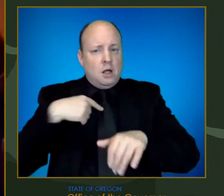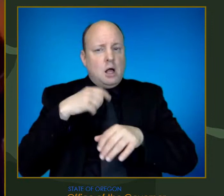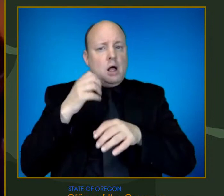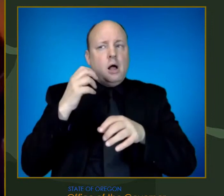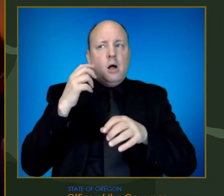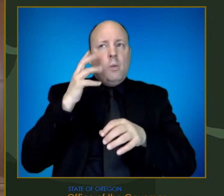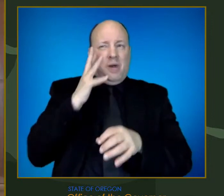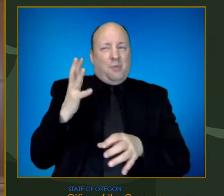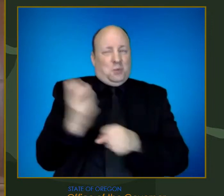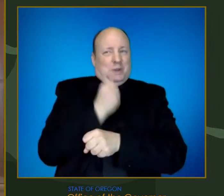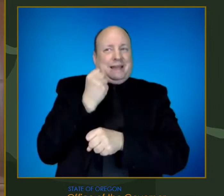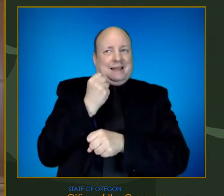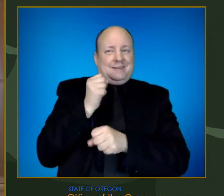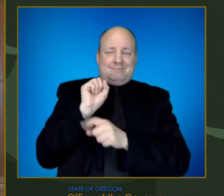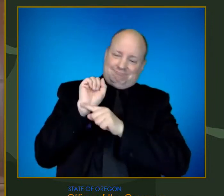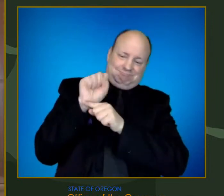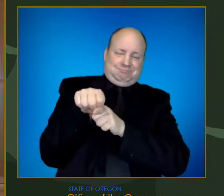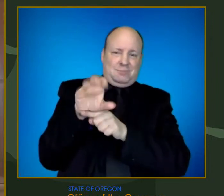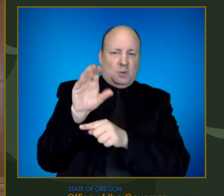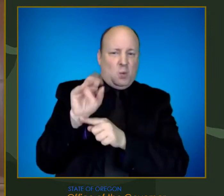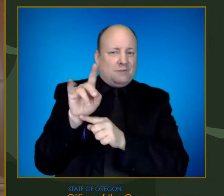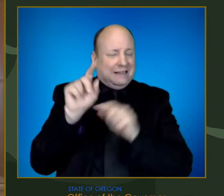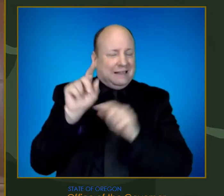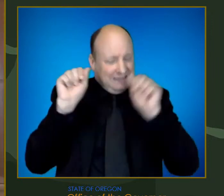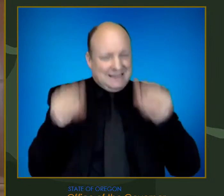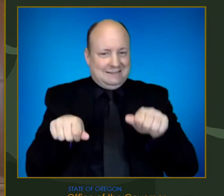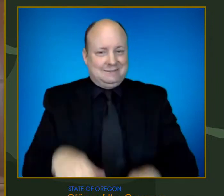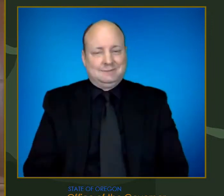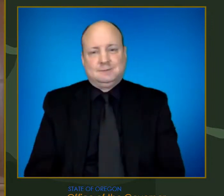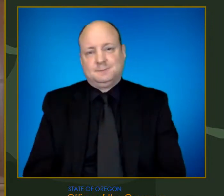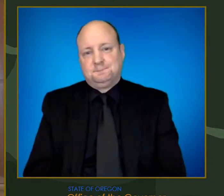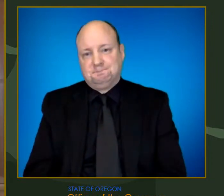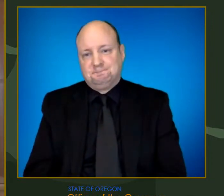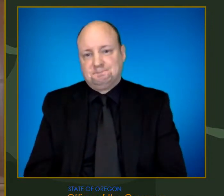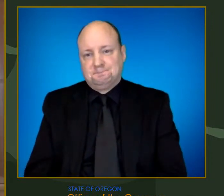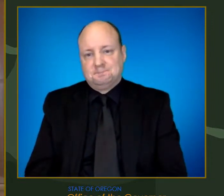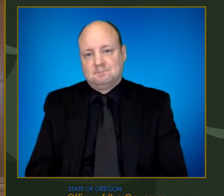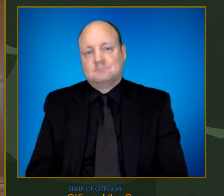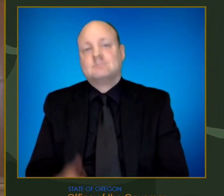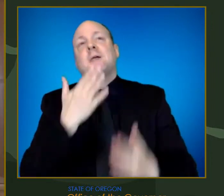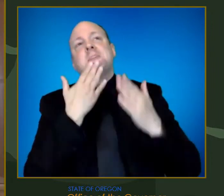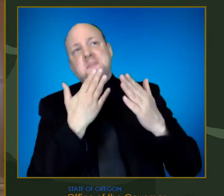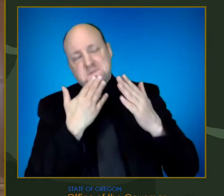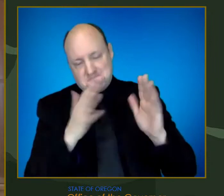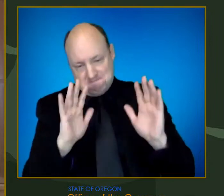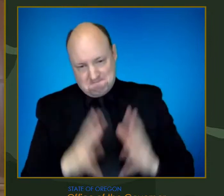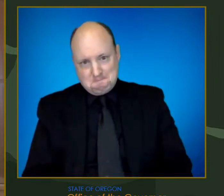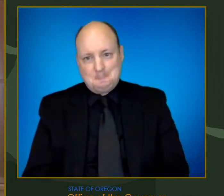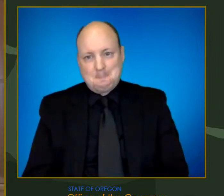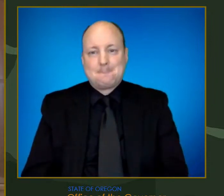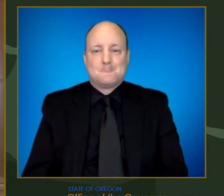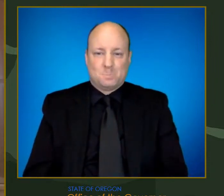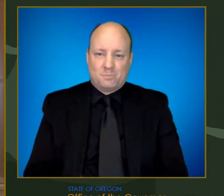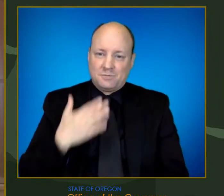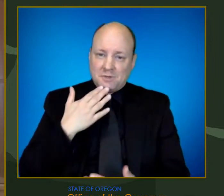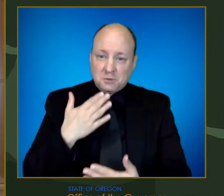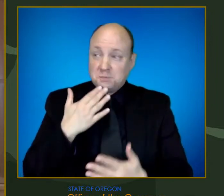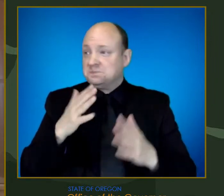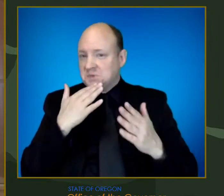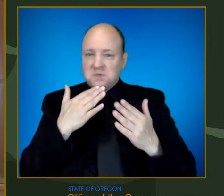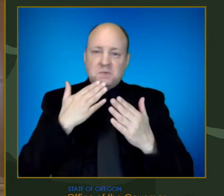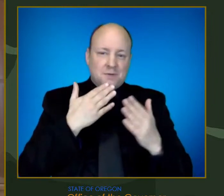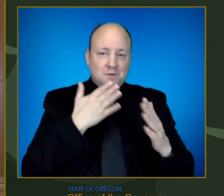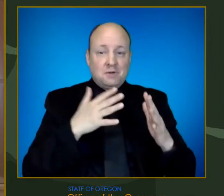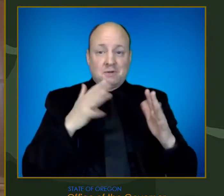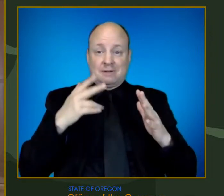virus. Thank you very much. I appreciate that. Thanks, Suzanne. And with that, I think we're out of time